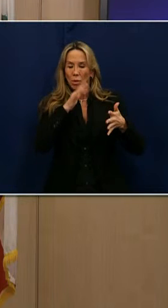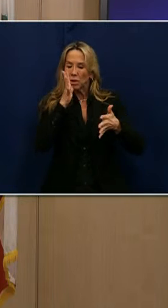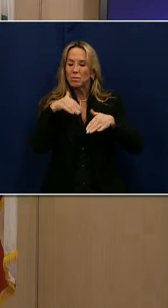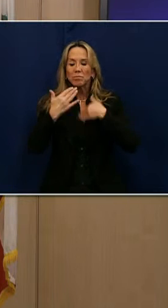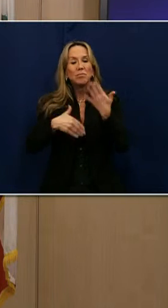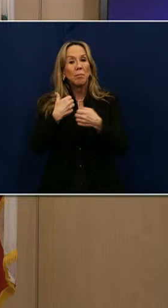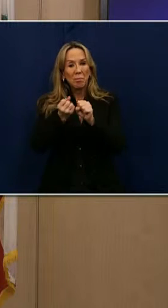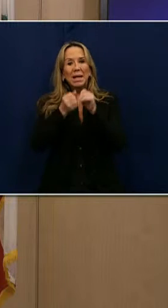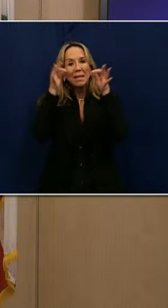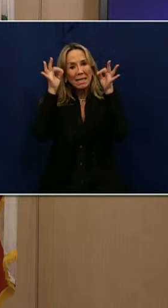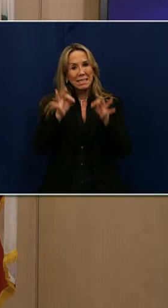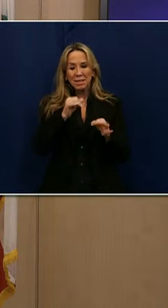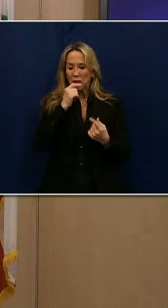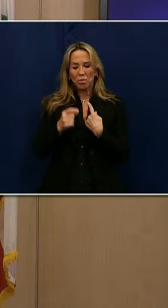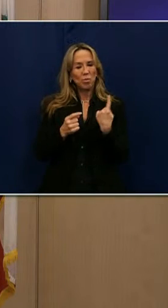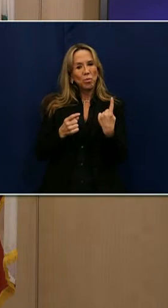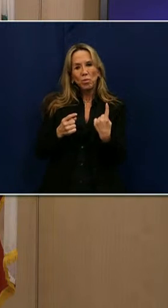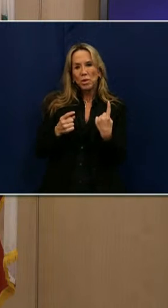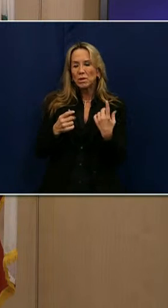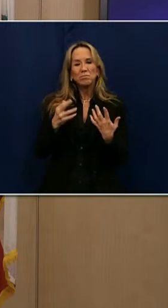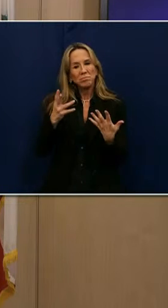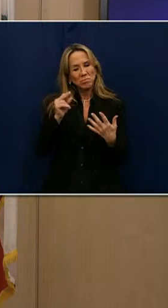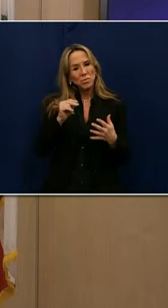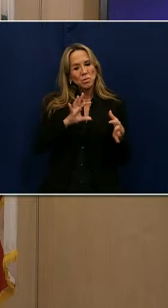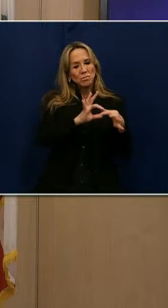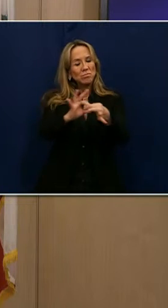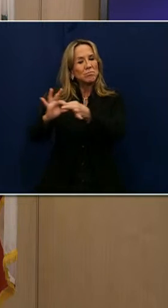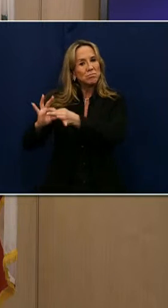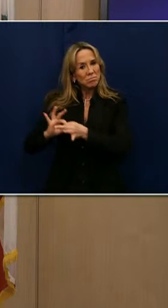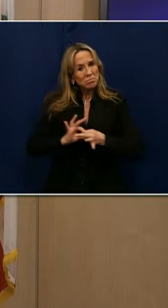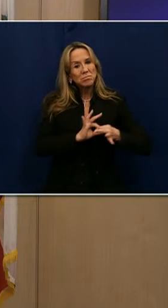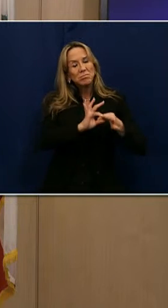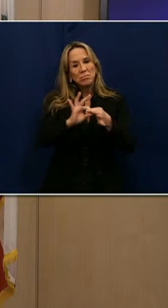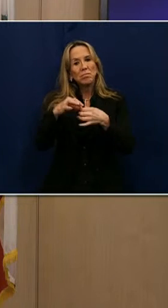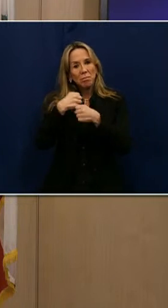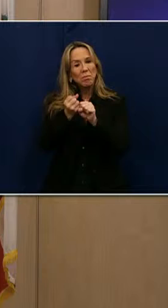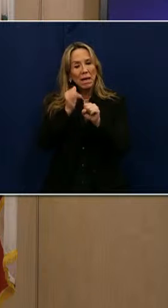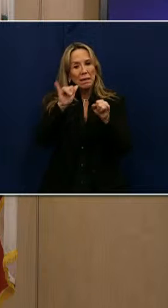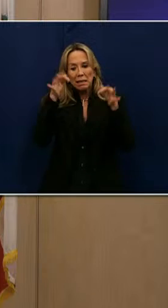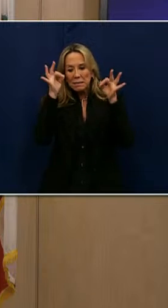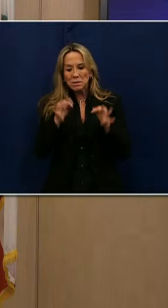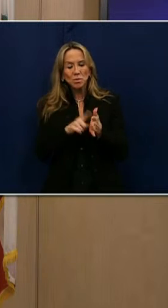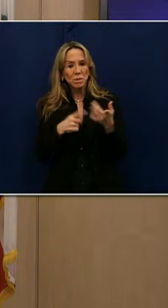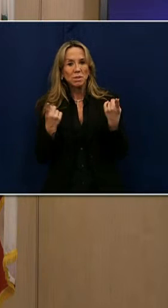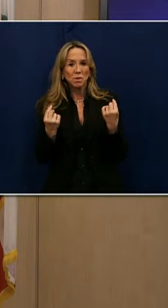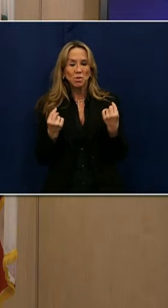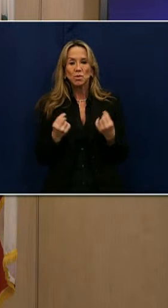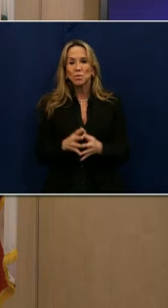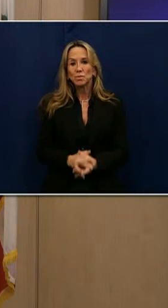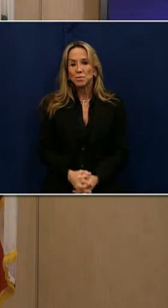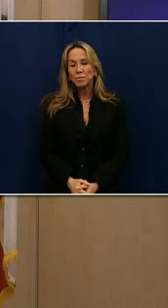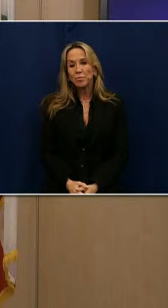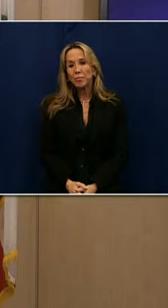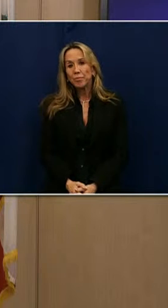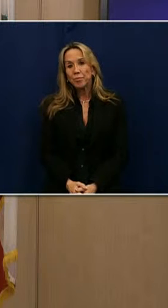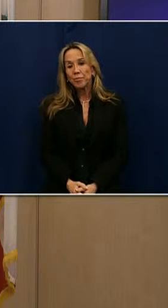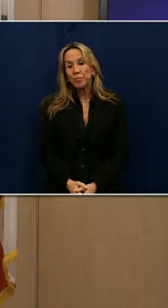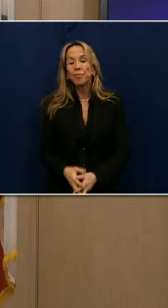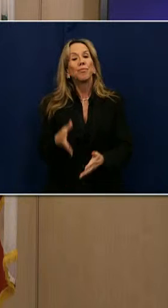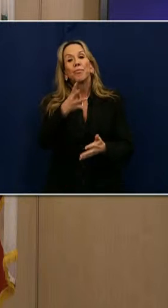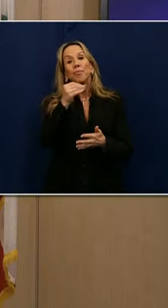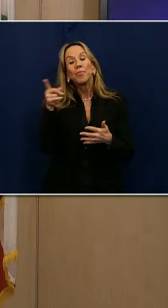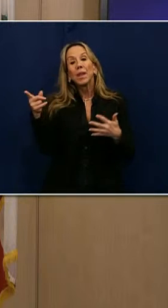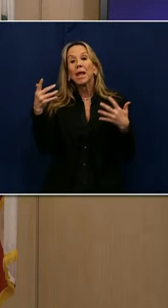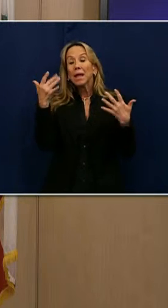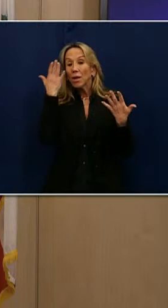decision collaboratively about what actions need to be taken. Just recall again, in the